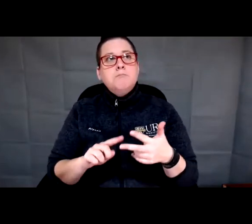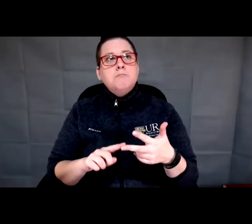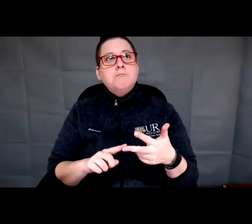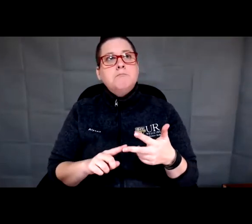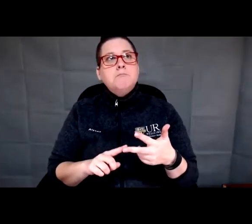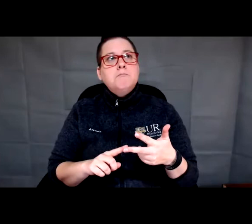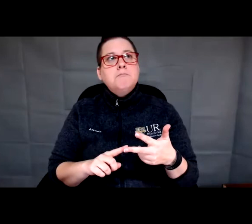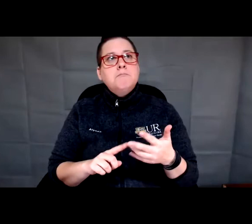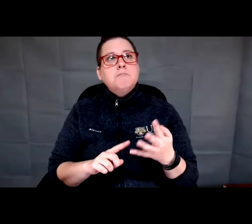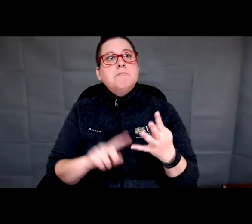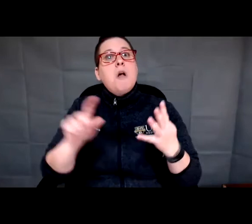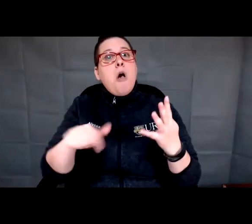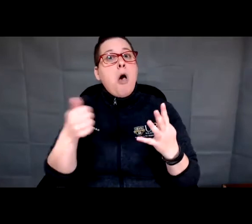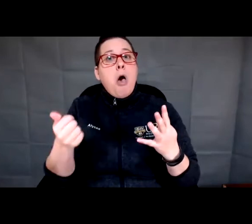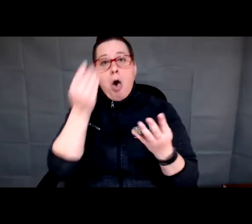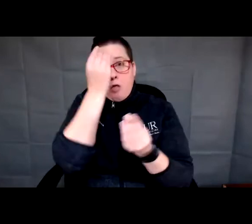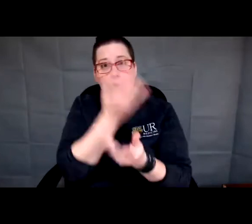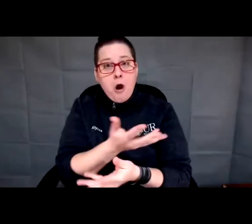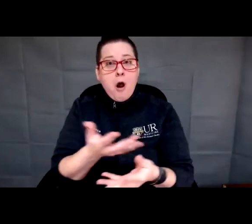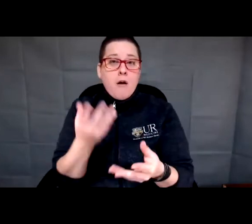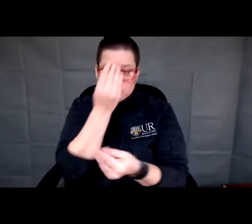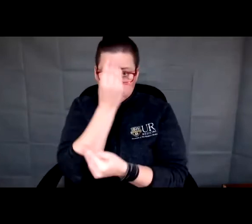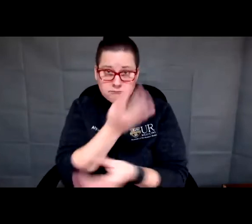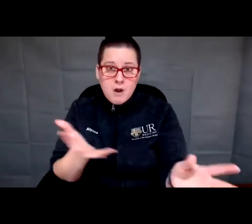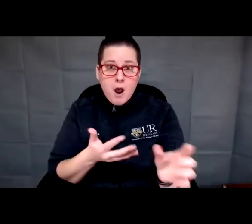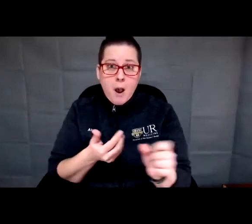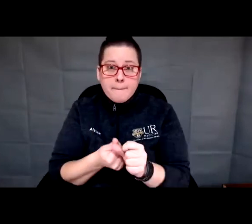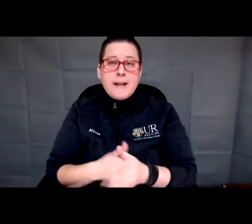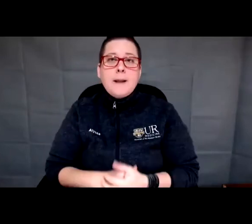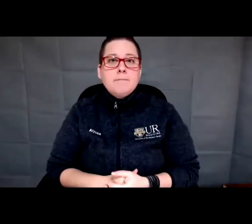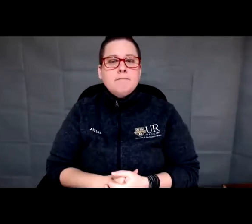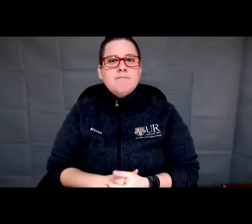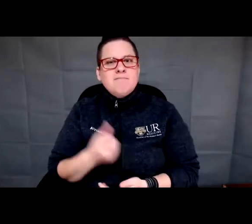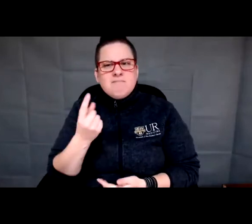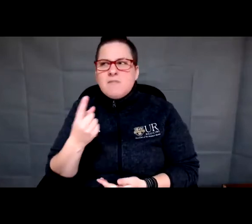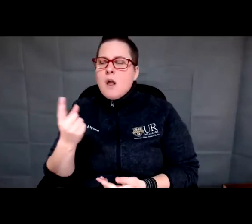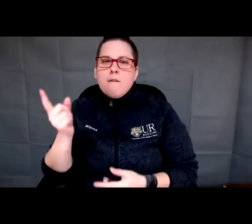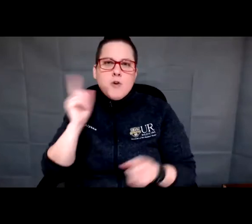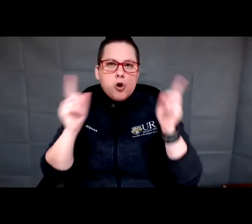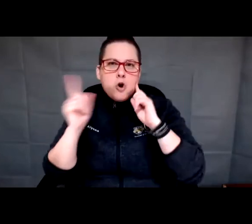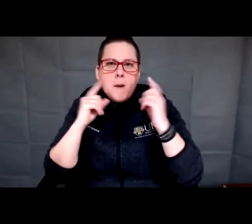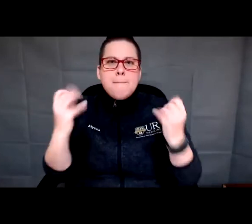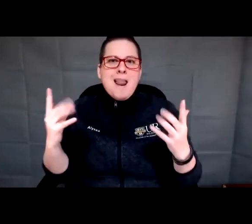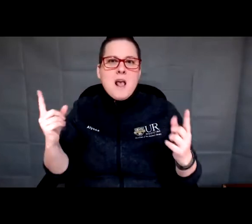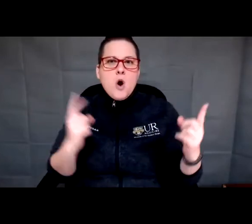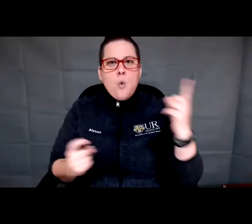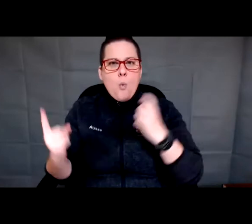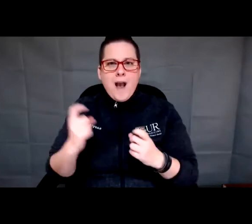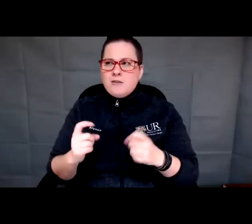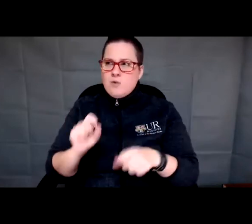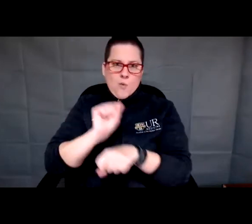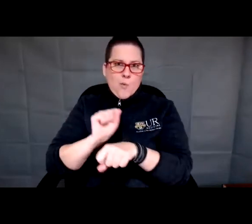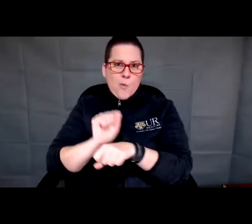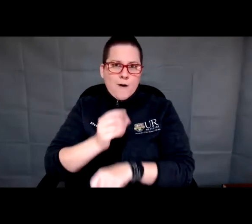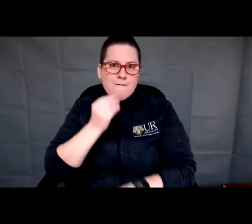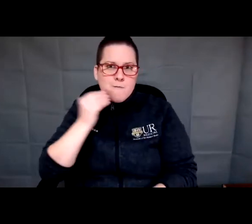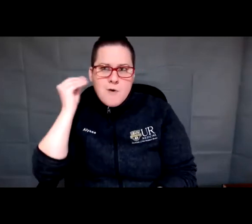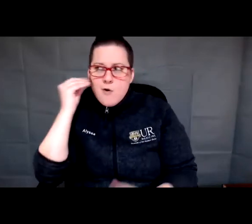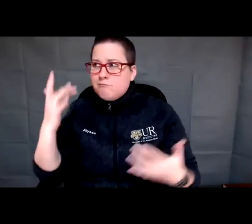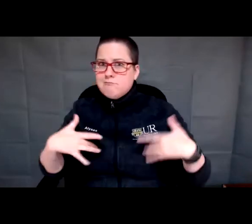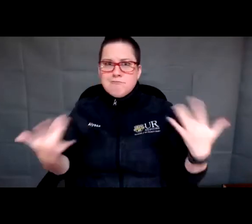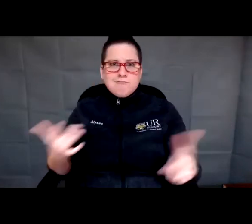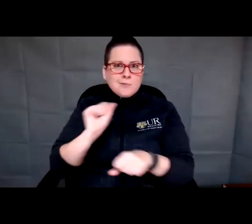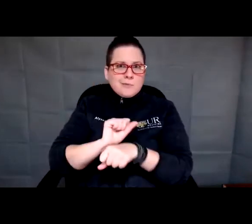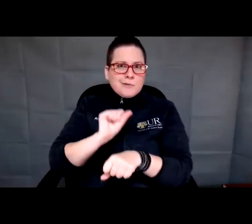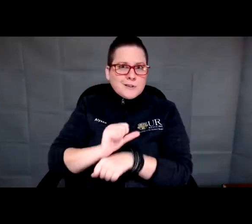the only other thing that I wanted to mention is we've had lots of questions about remote work and the status of remote